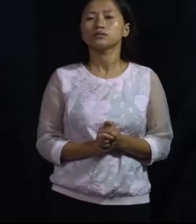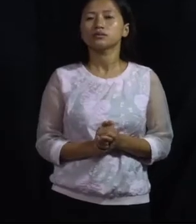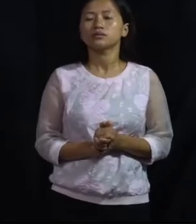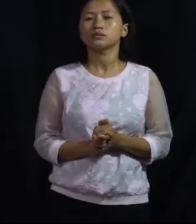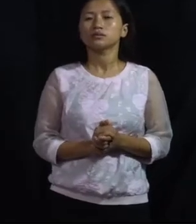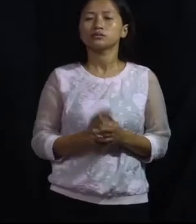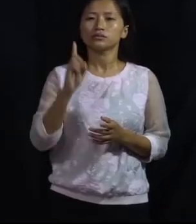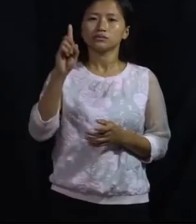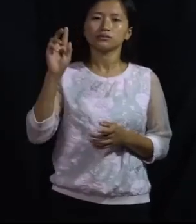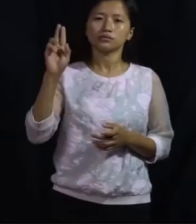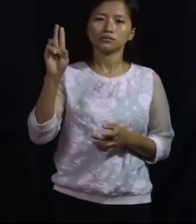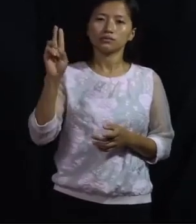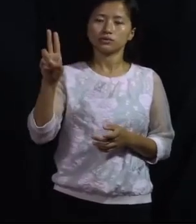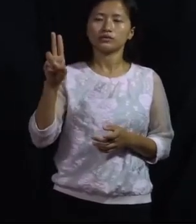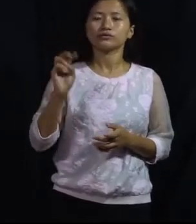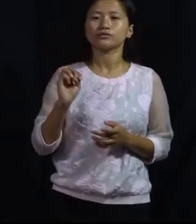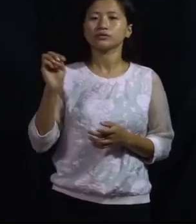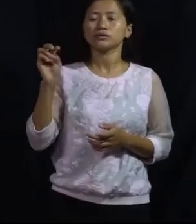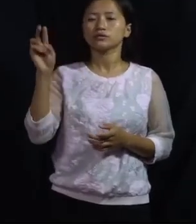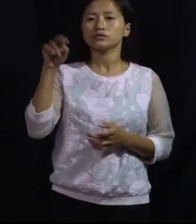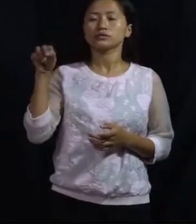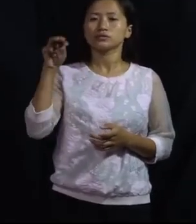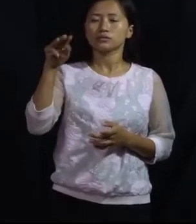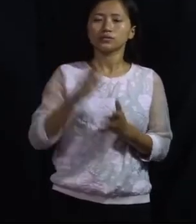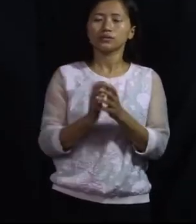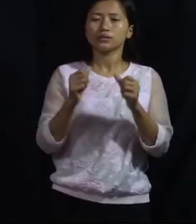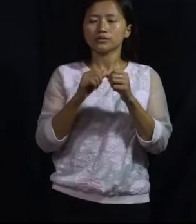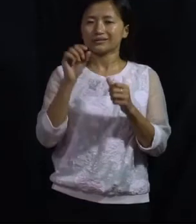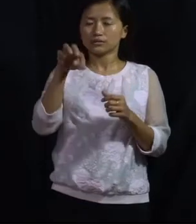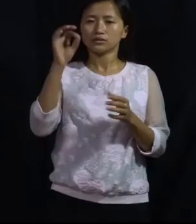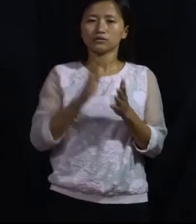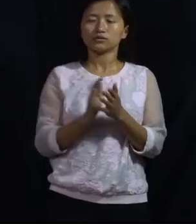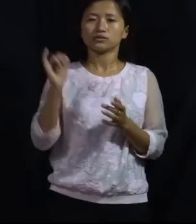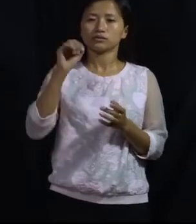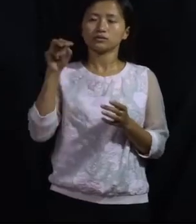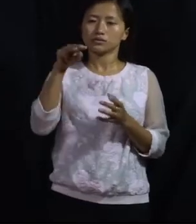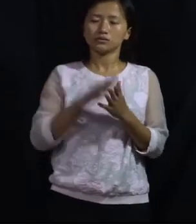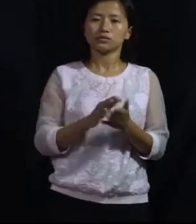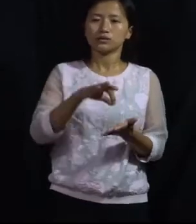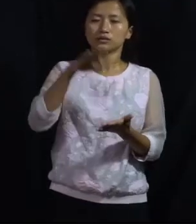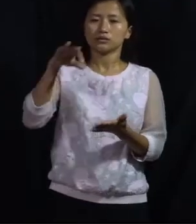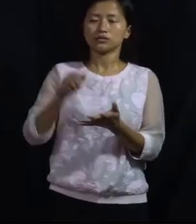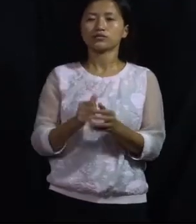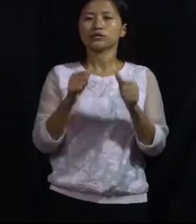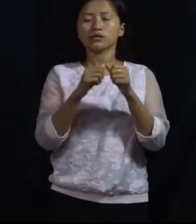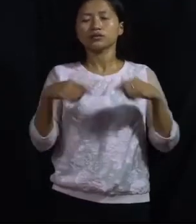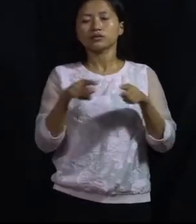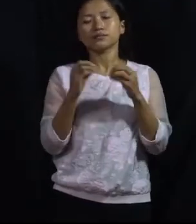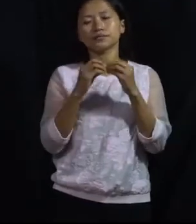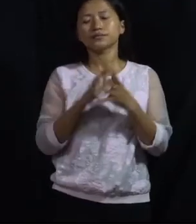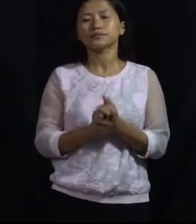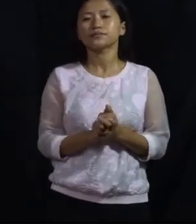amount is 12,000 for A, 6,000 each for B and C, which we have already carried down in